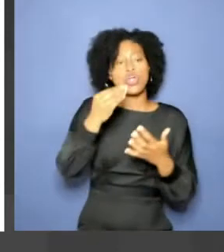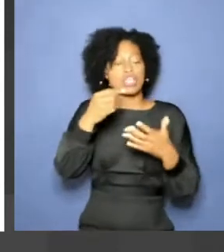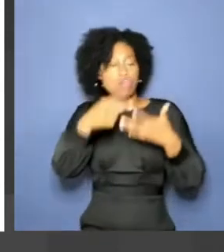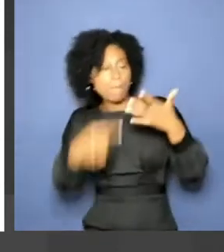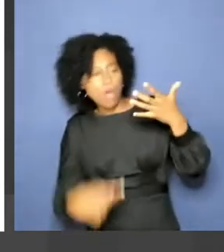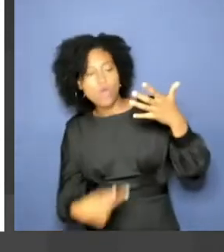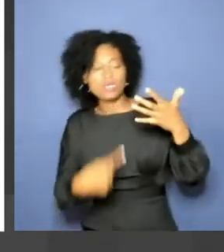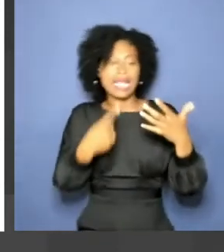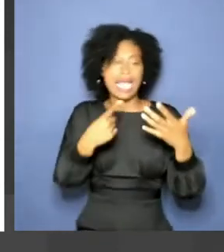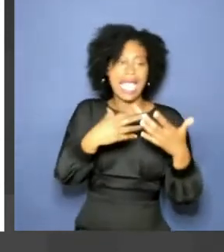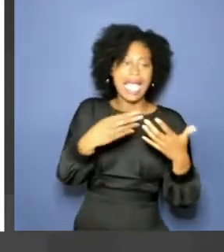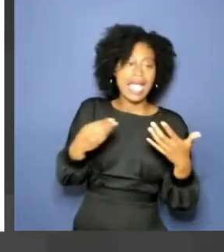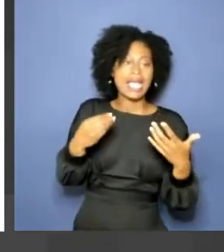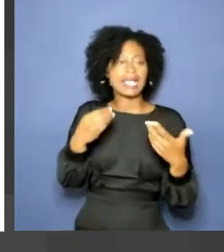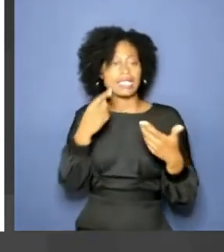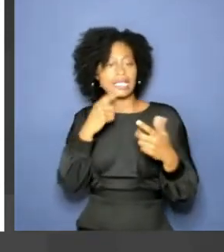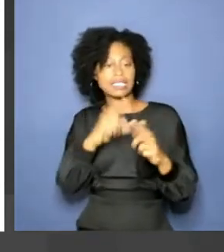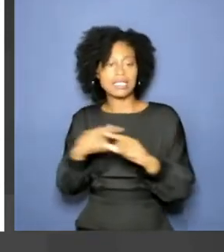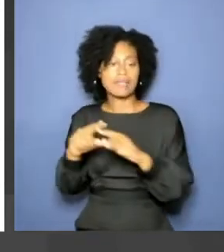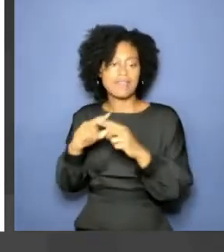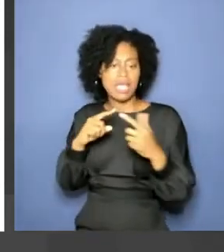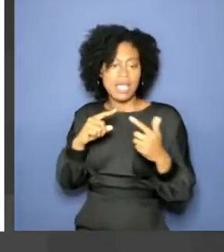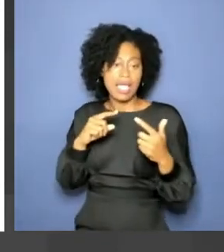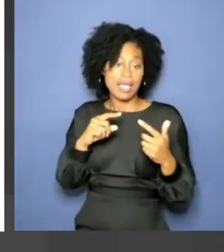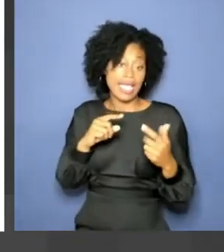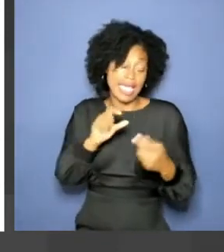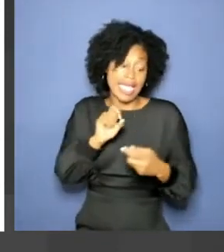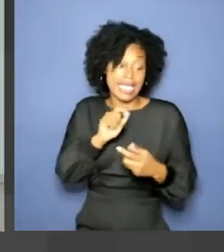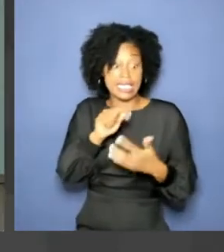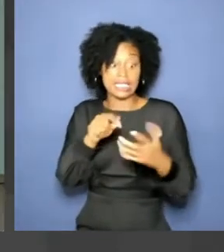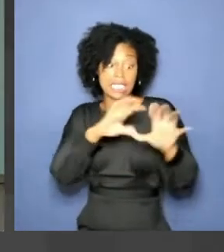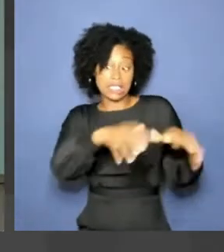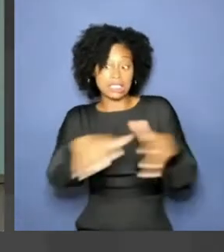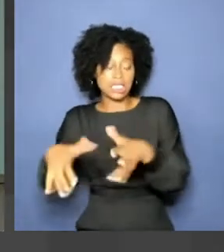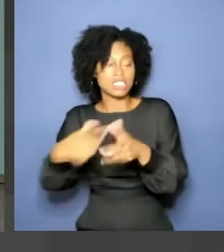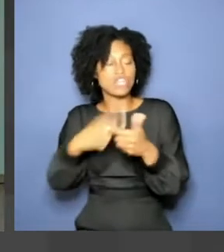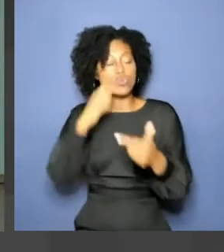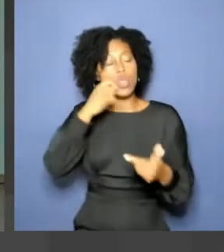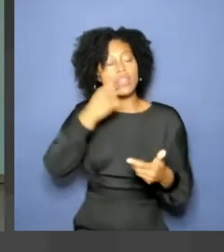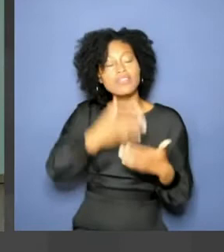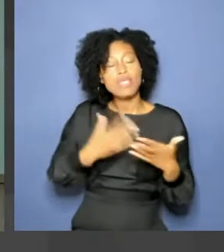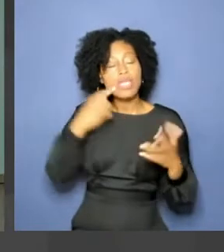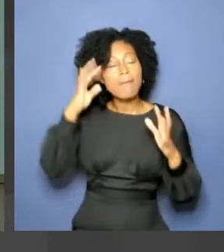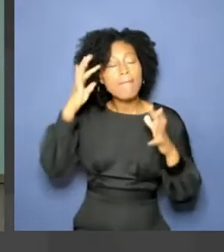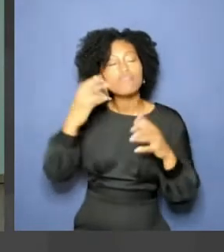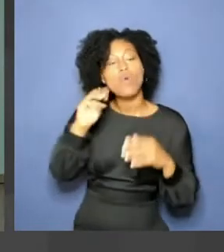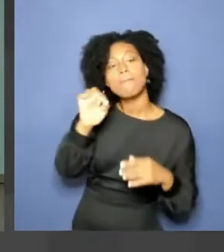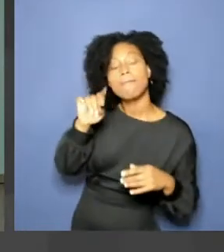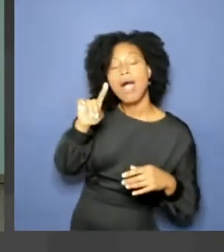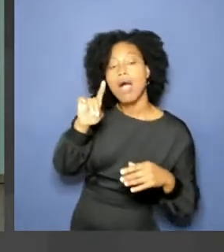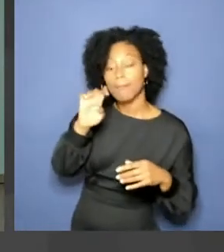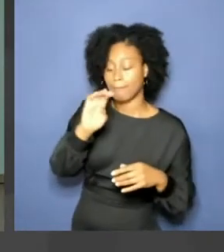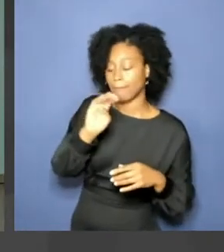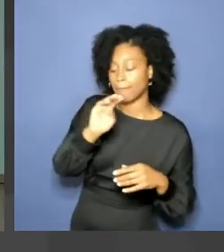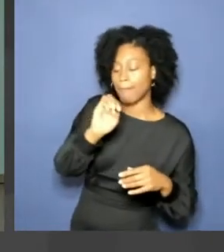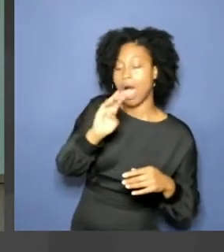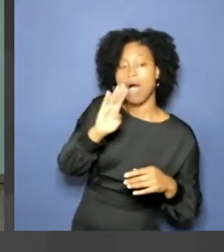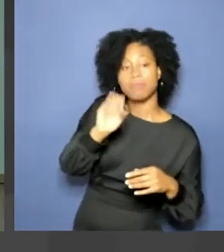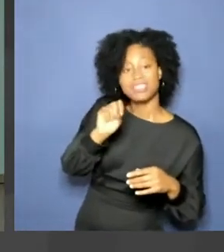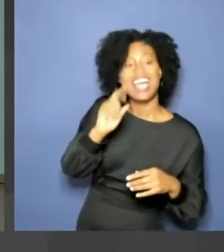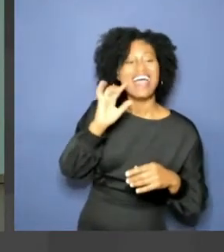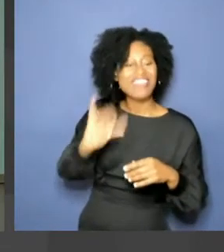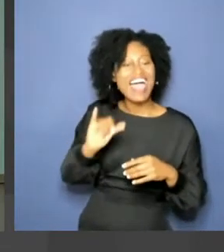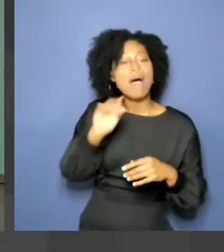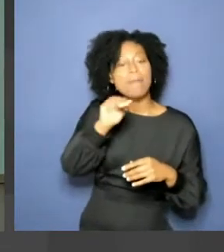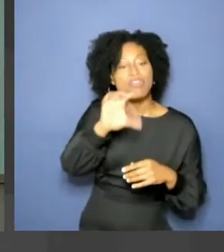entities. And then the coolest thing that we added, which is how we made our mobs, is we use the Minecraft Entity Wizard, which is created by Yanis, and it's